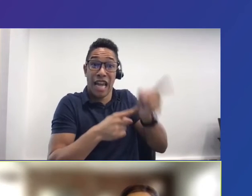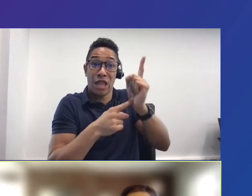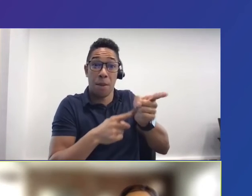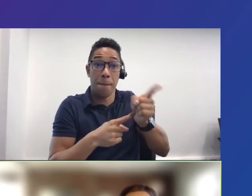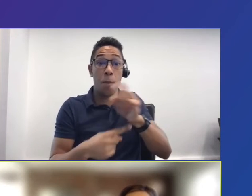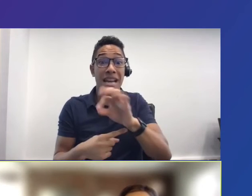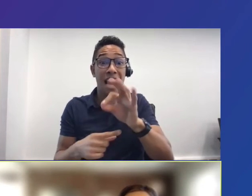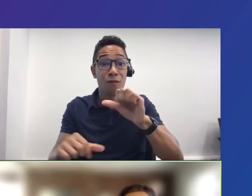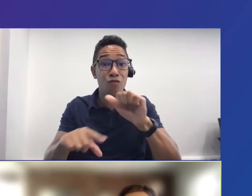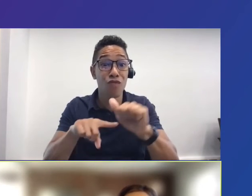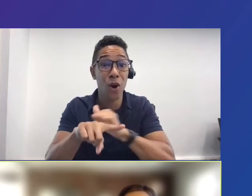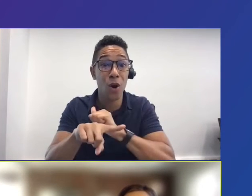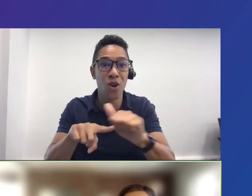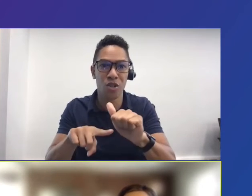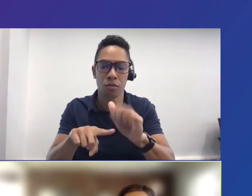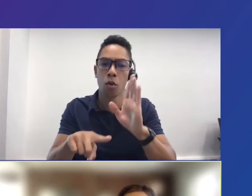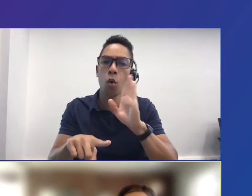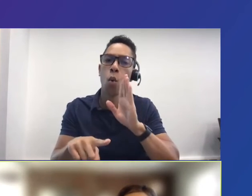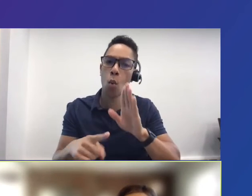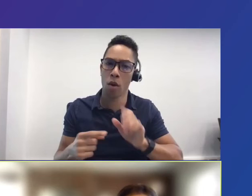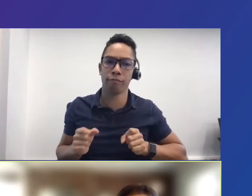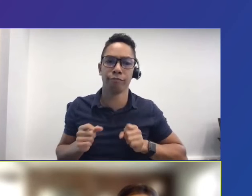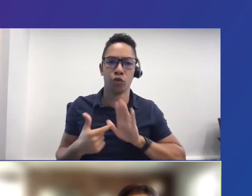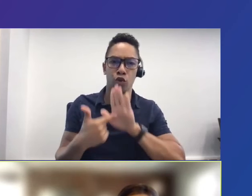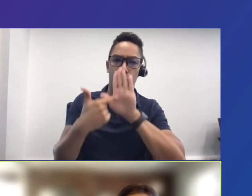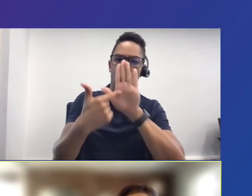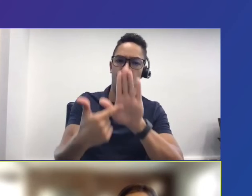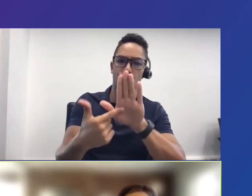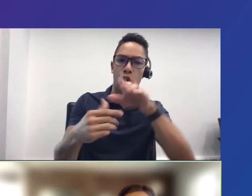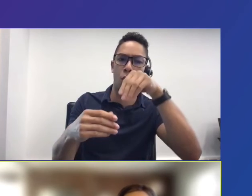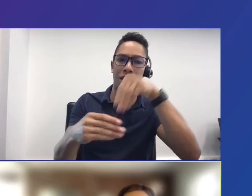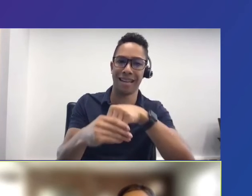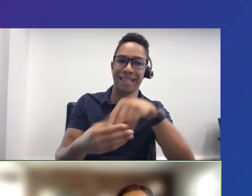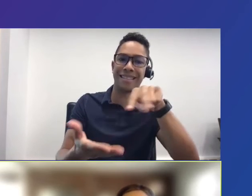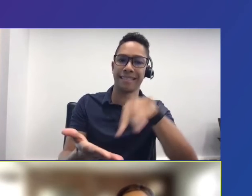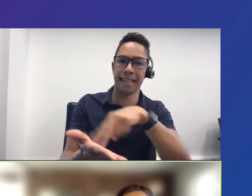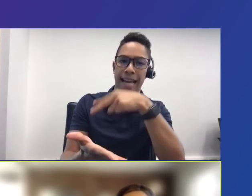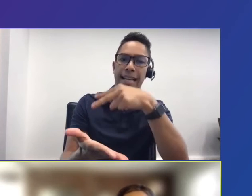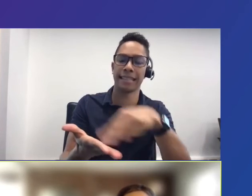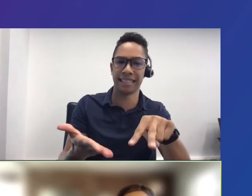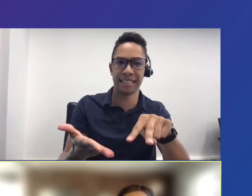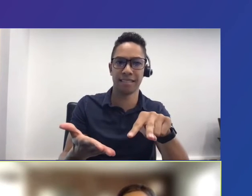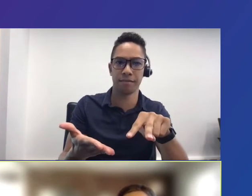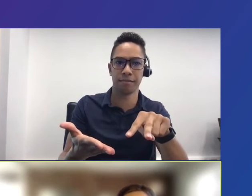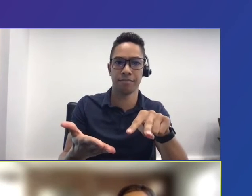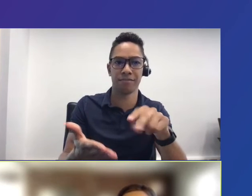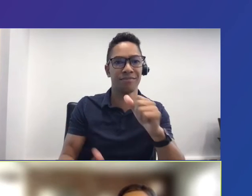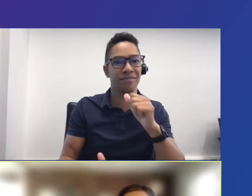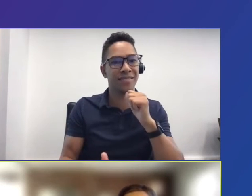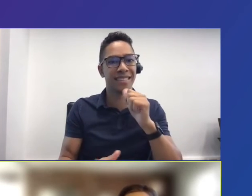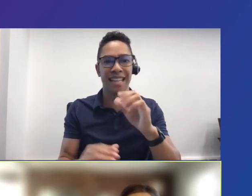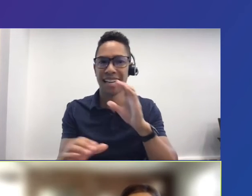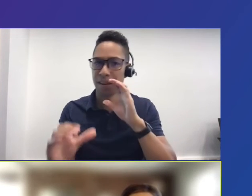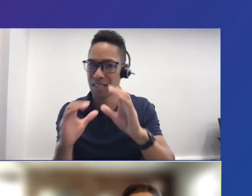it came through the forms of dance itself. They weren't conversations. I'm the last person